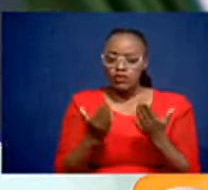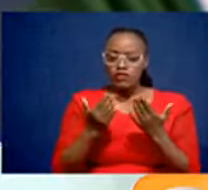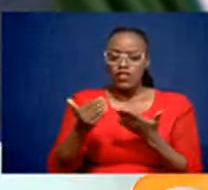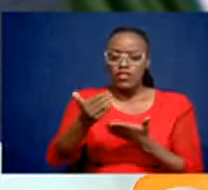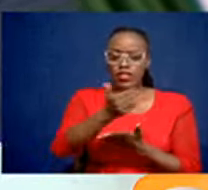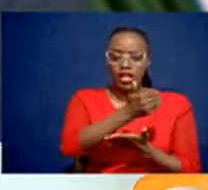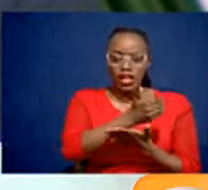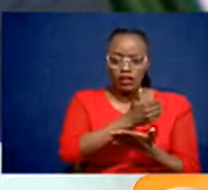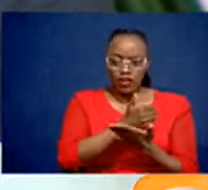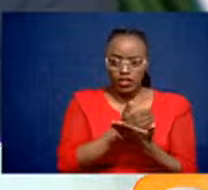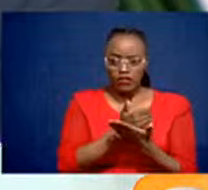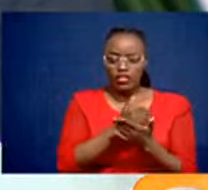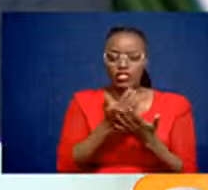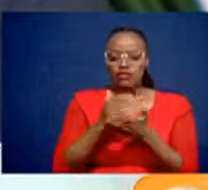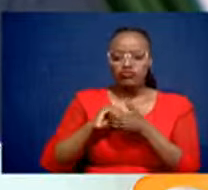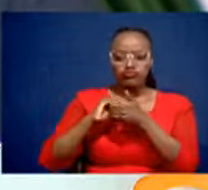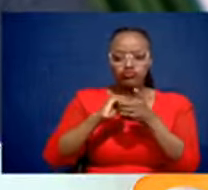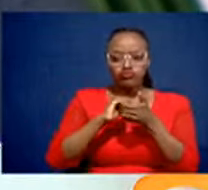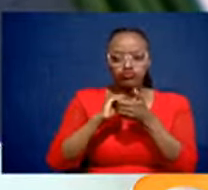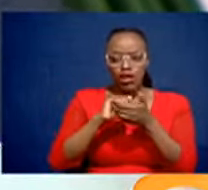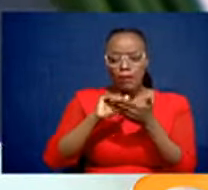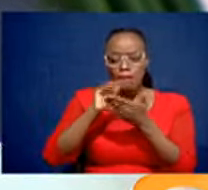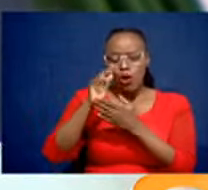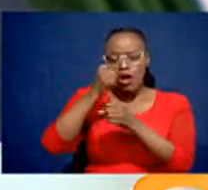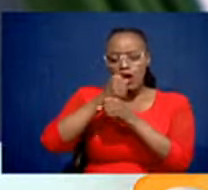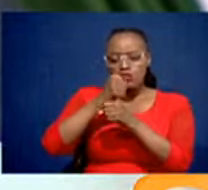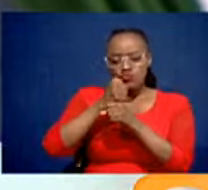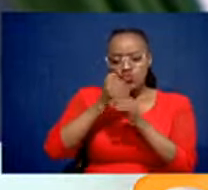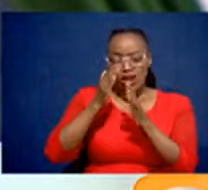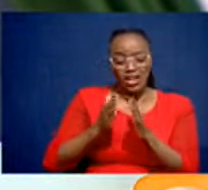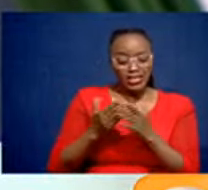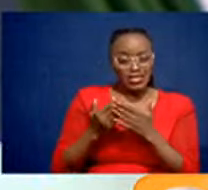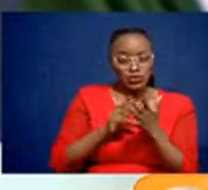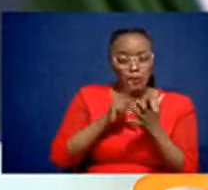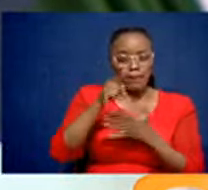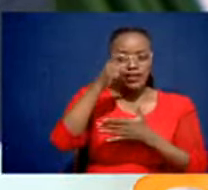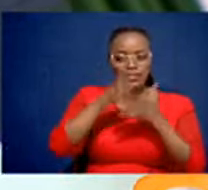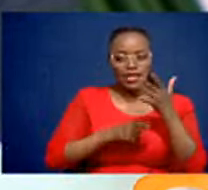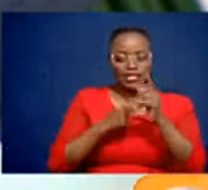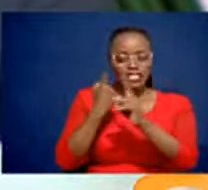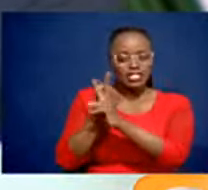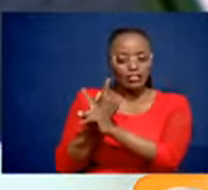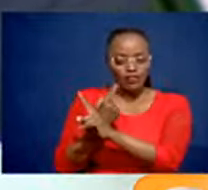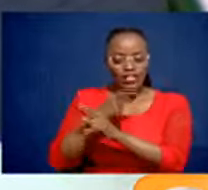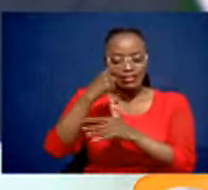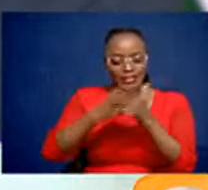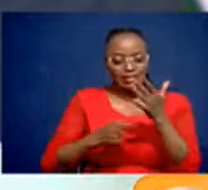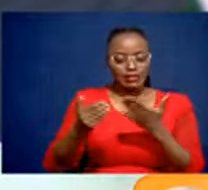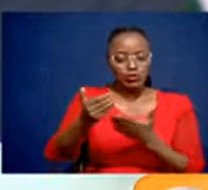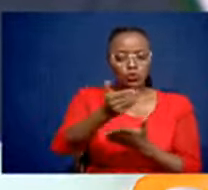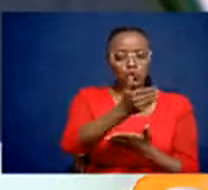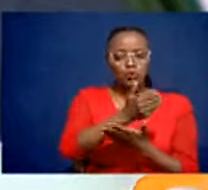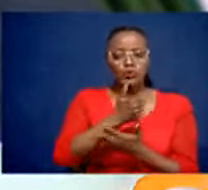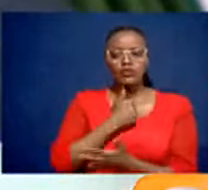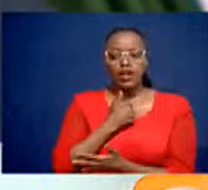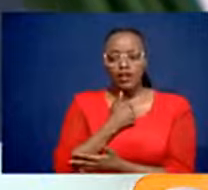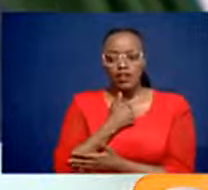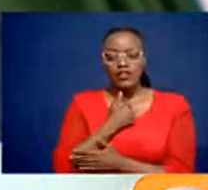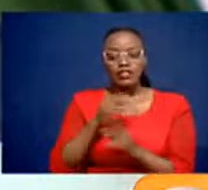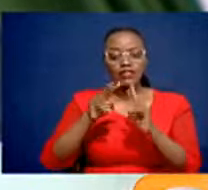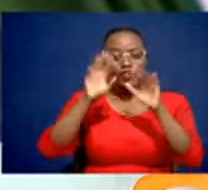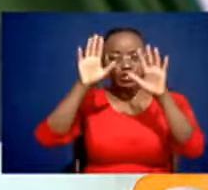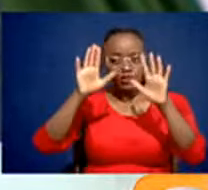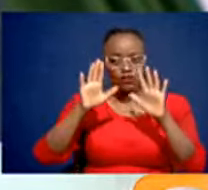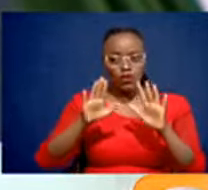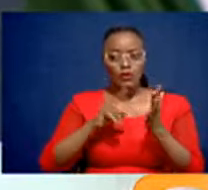mobilization, engaging more eligible taxpayers and ensuring that due revenues are collected. It is critical